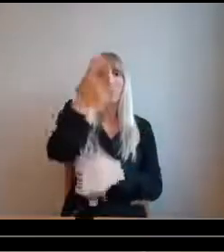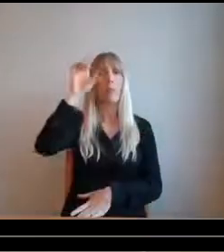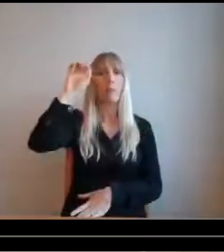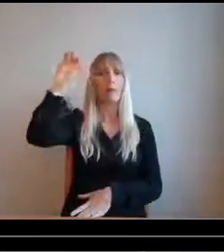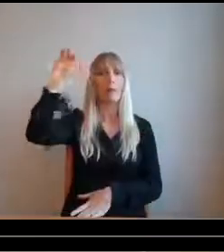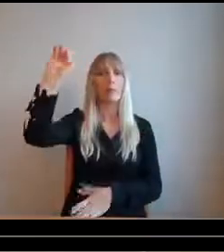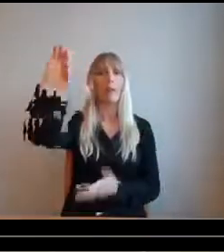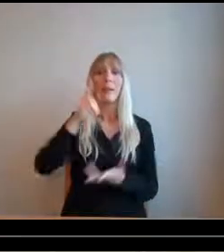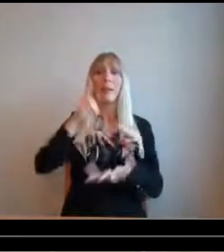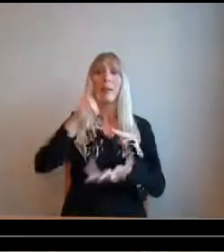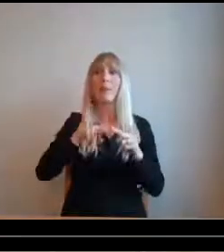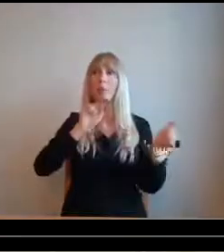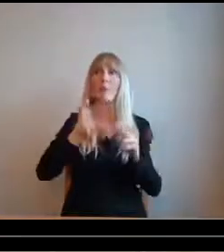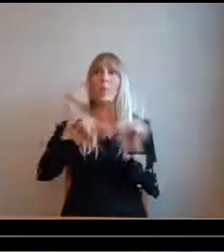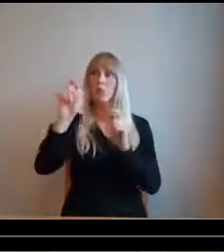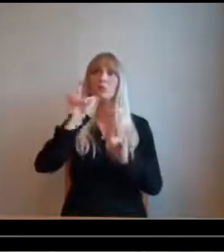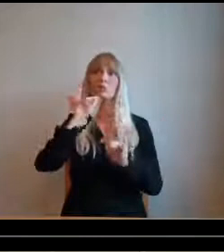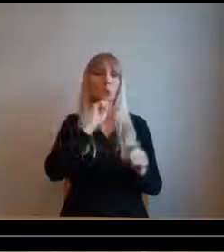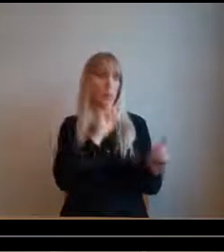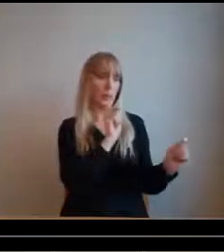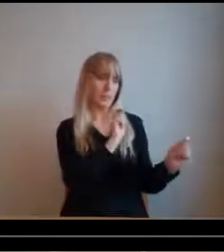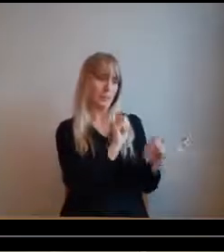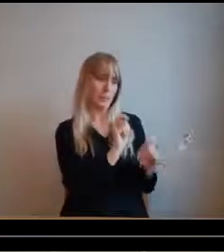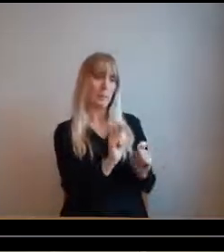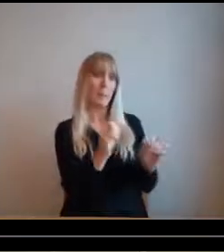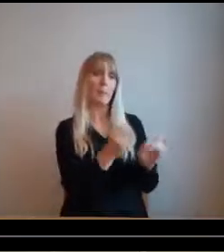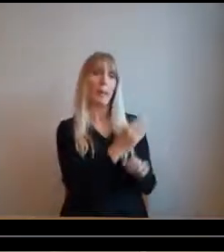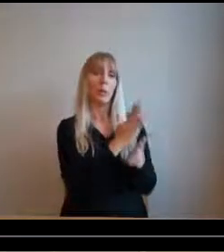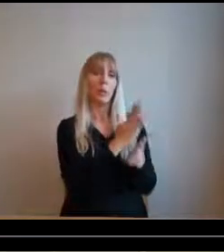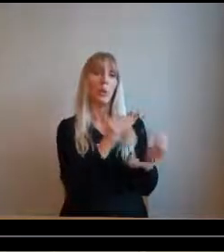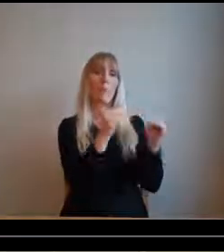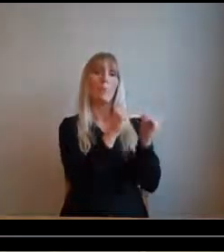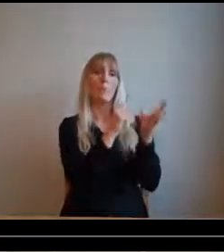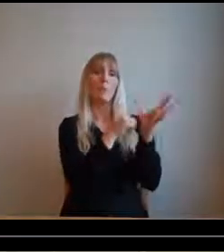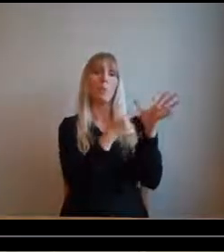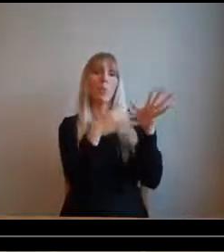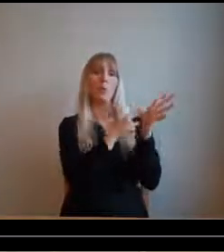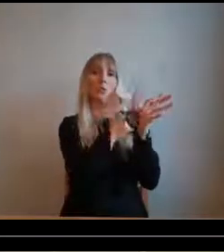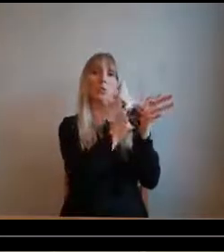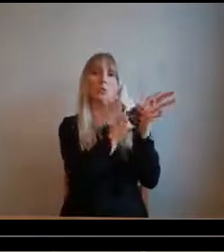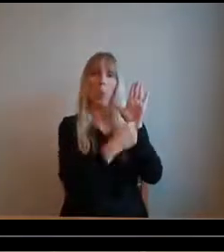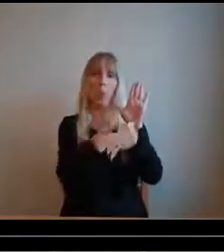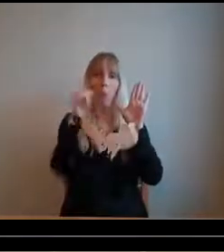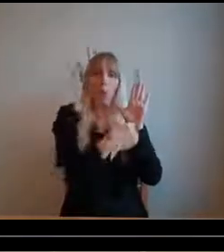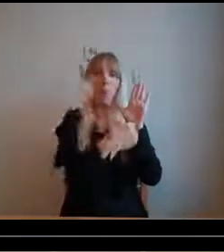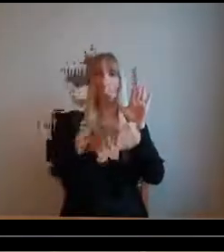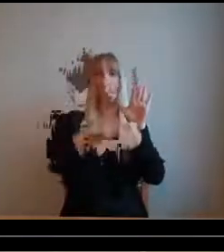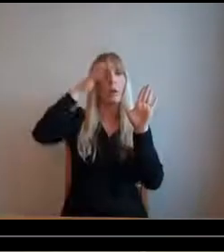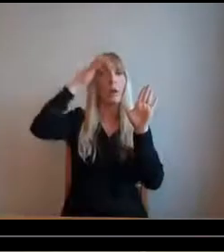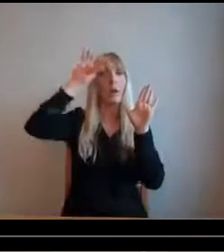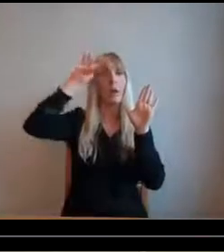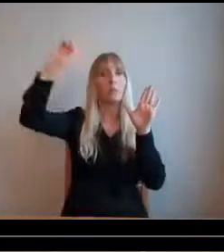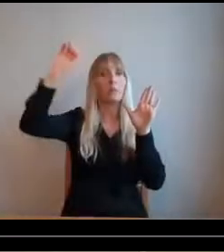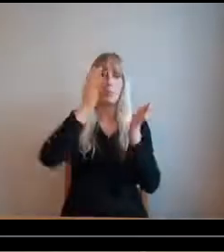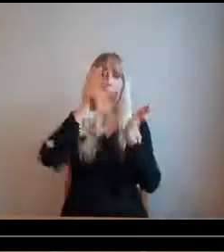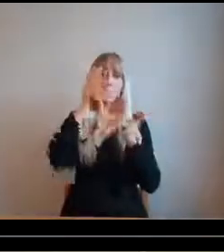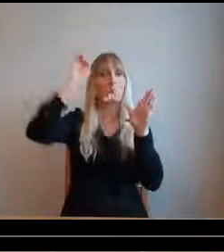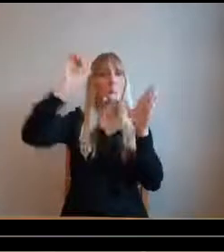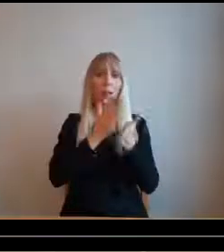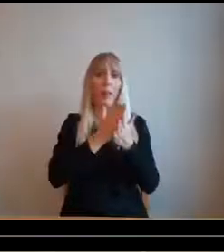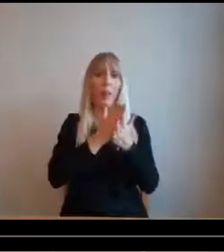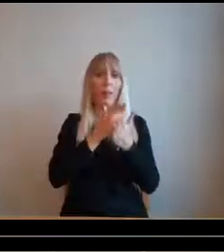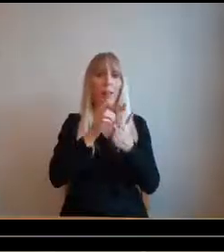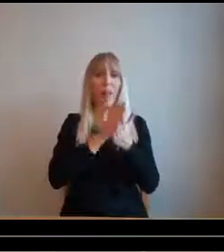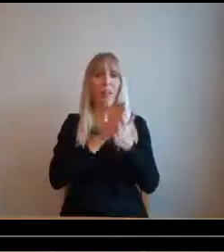a change to that, we will look at meeting the new requirements. But it's an all-purpose trunk